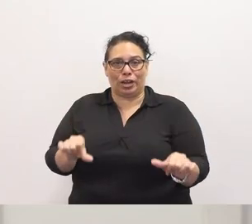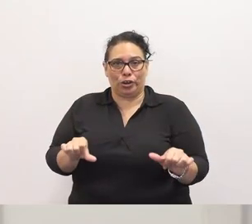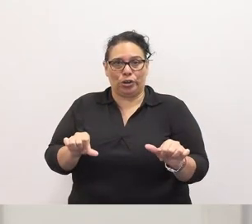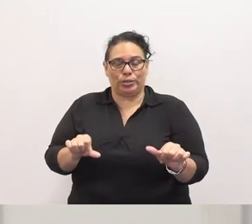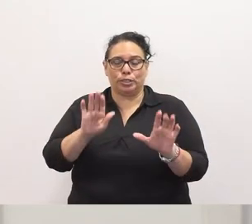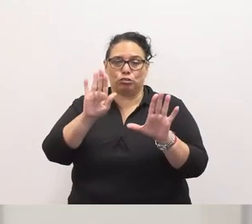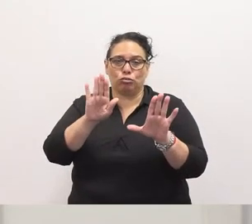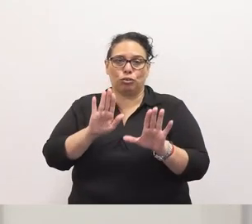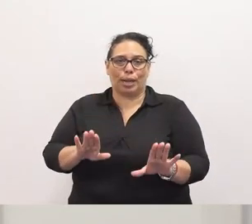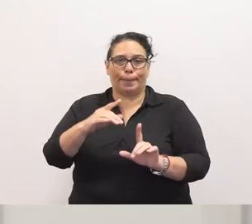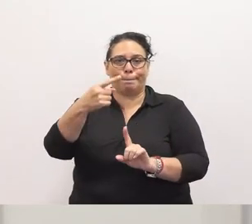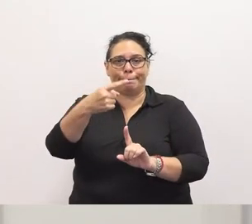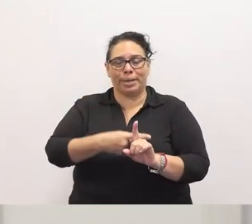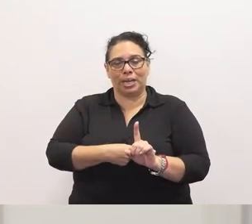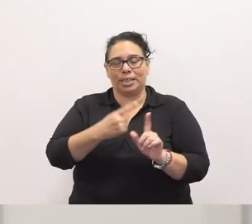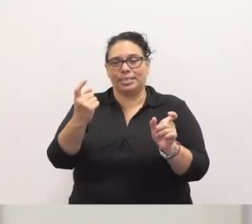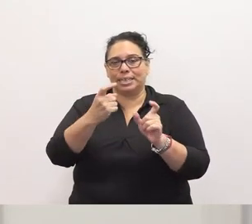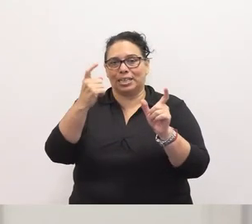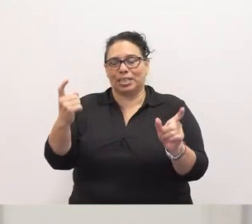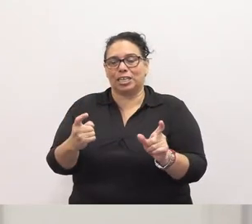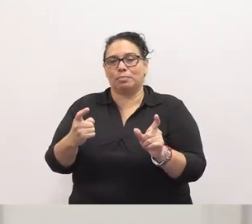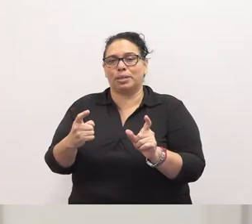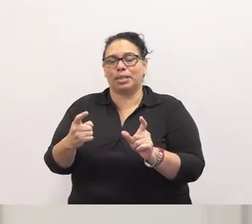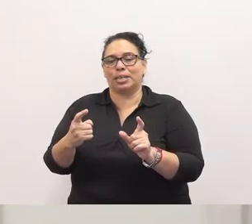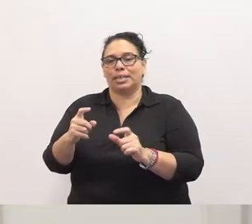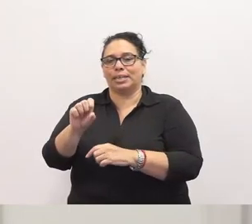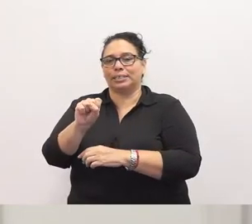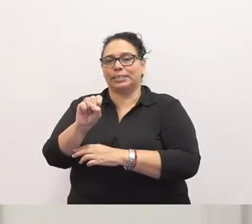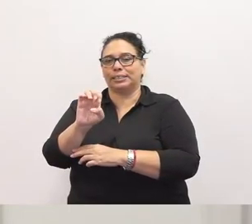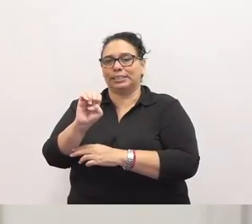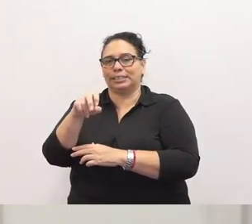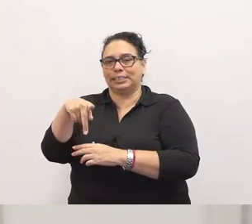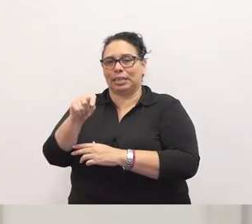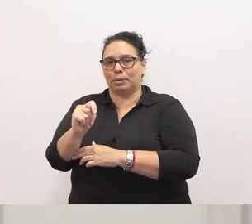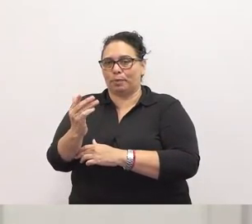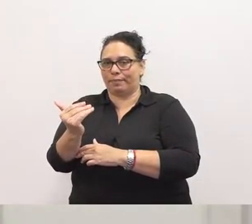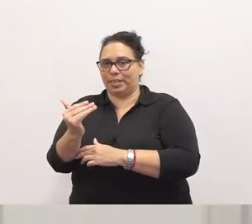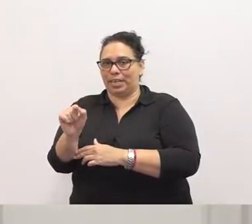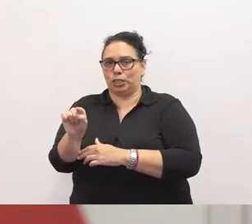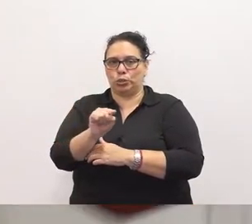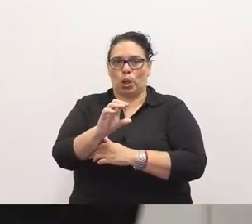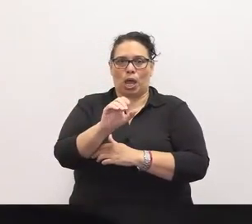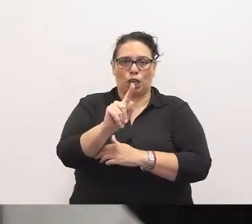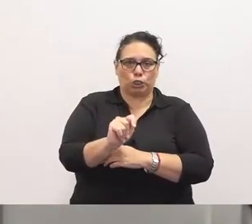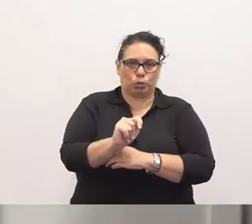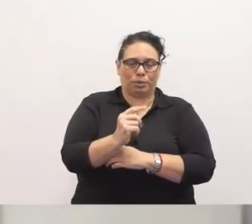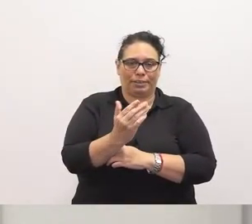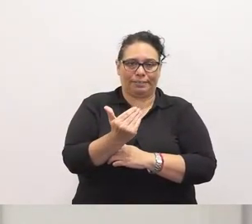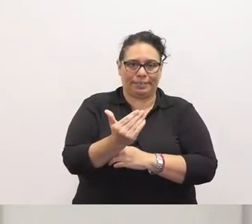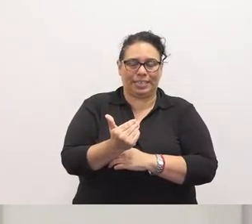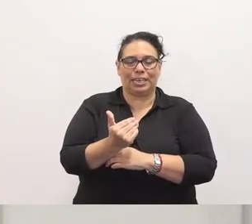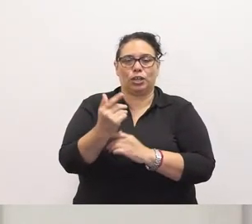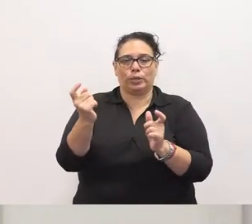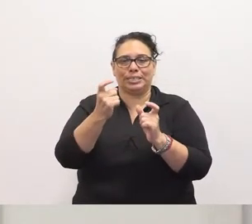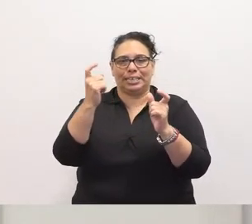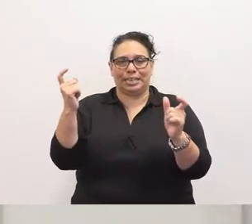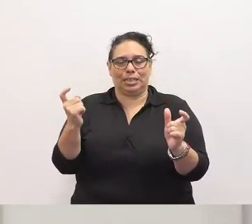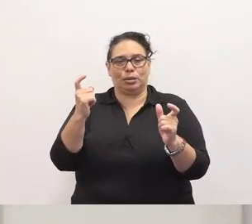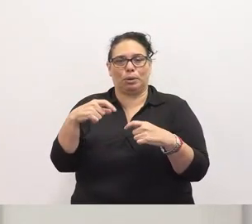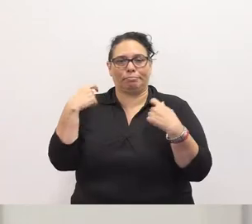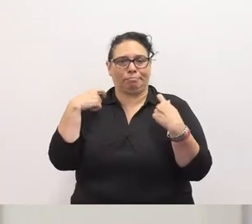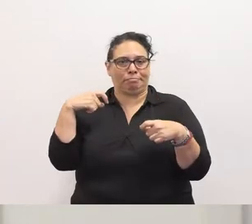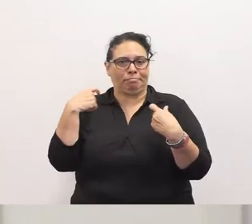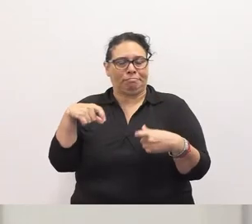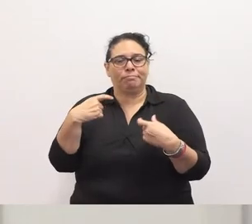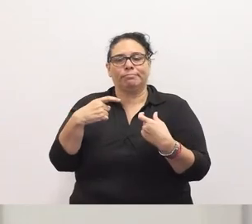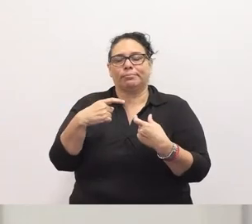of celebration in our district. From September 15th to October 15th, we celebrate Latinx Heritage Month.